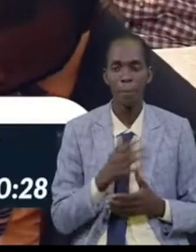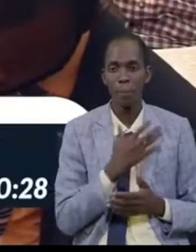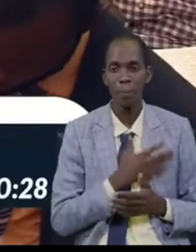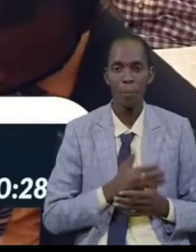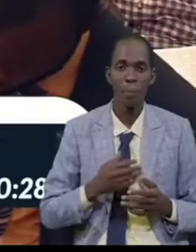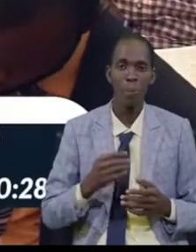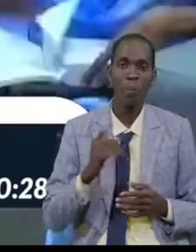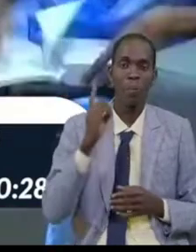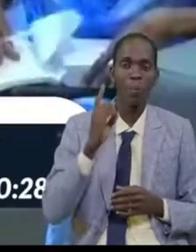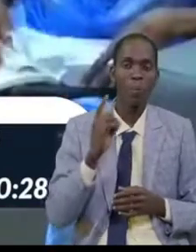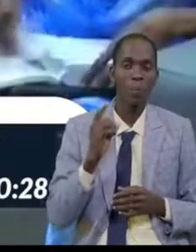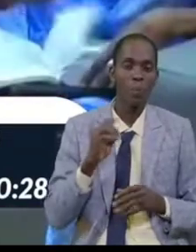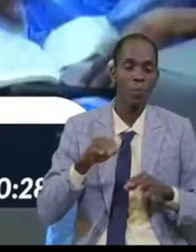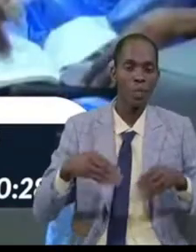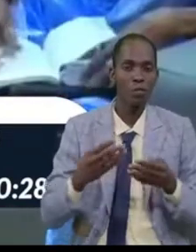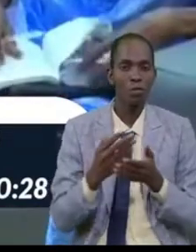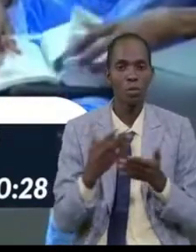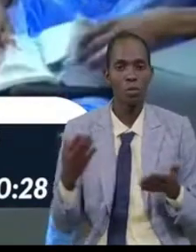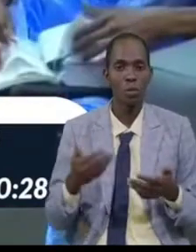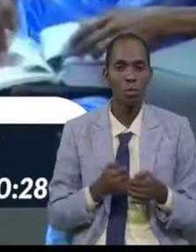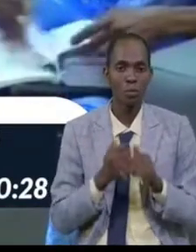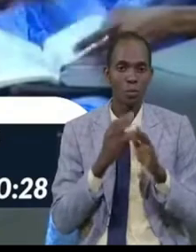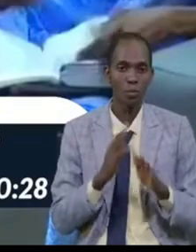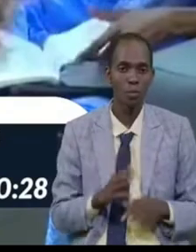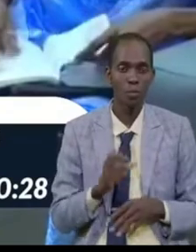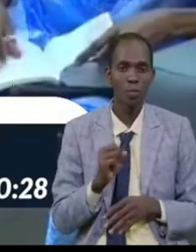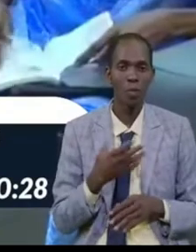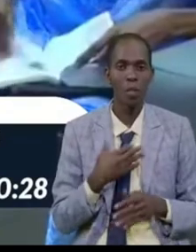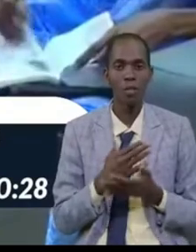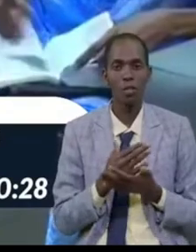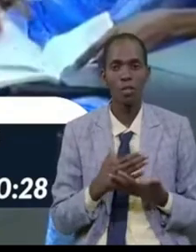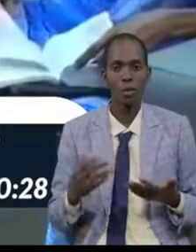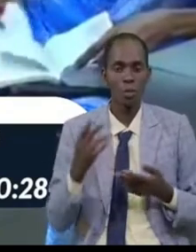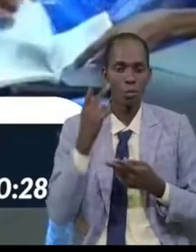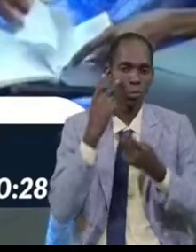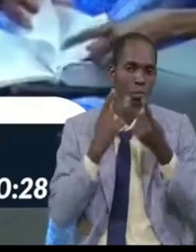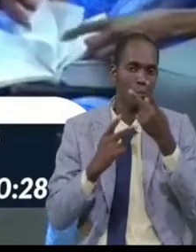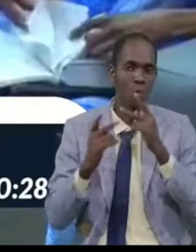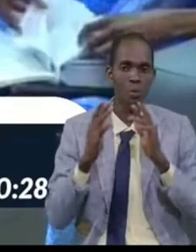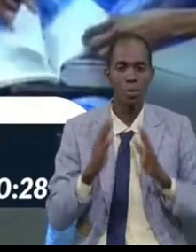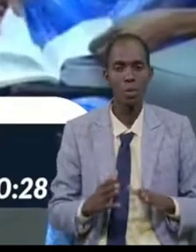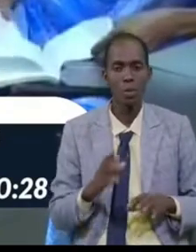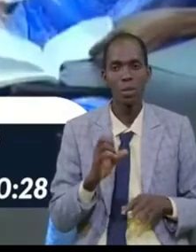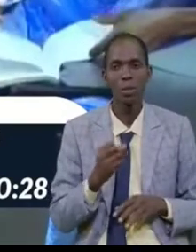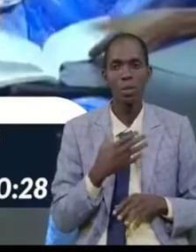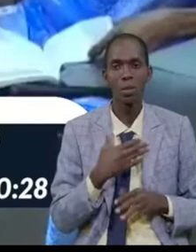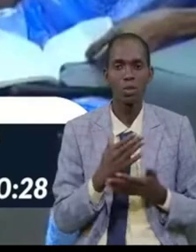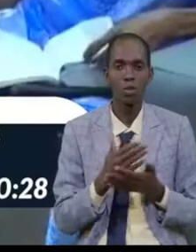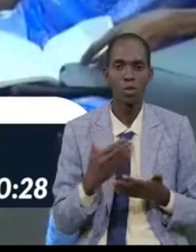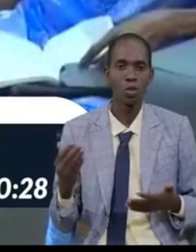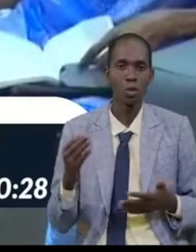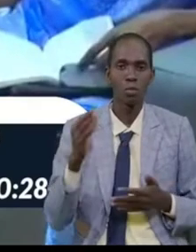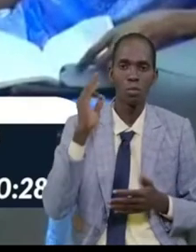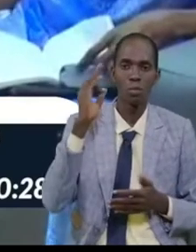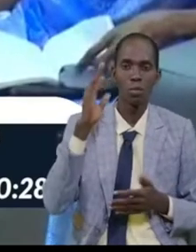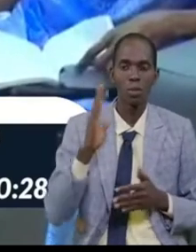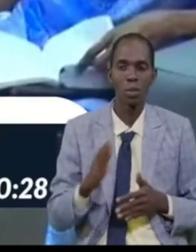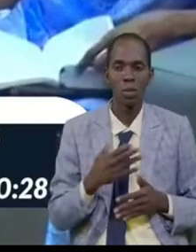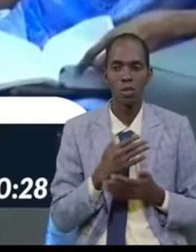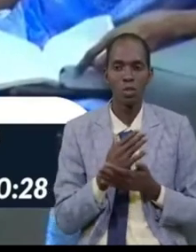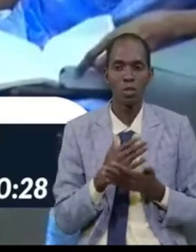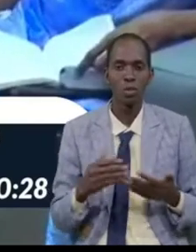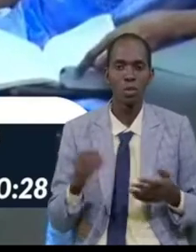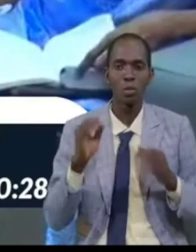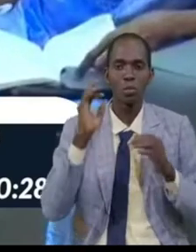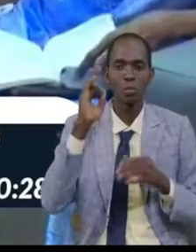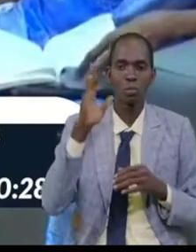gives some apostles and some prophets and some evangelists and some